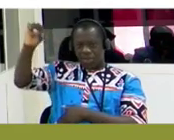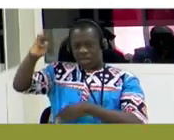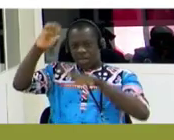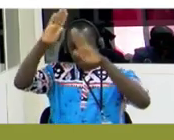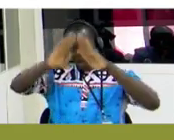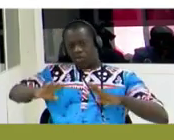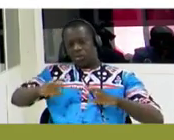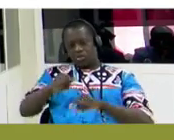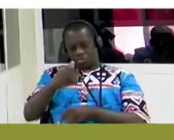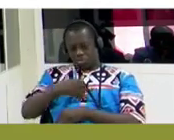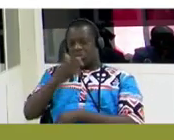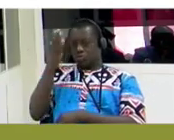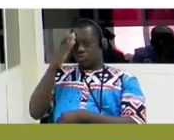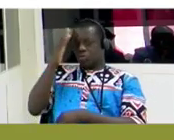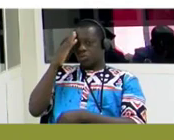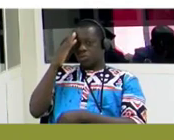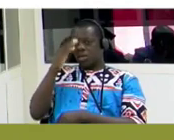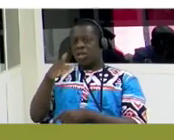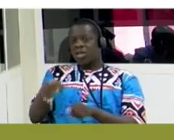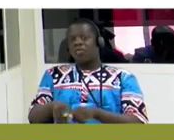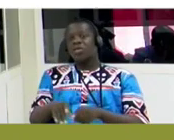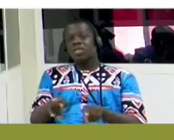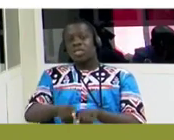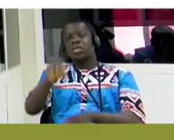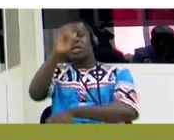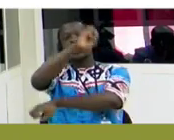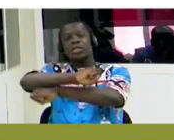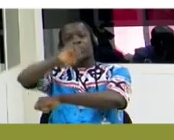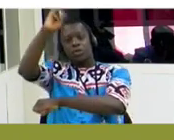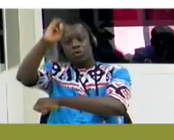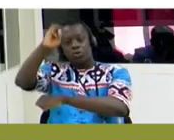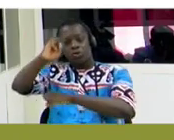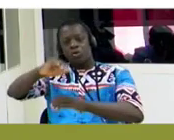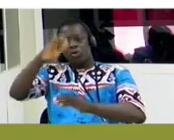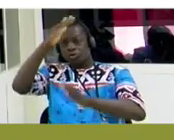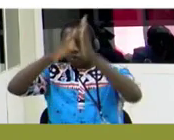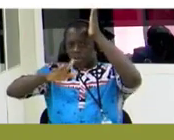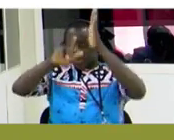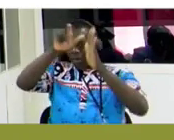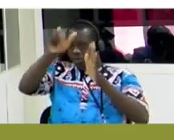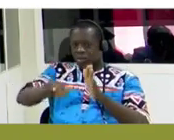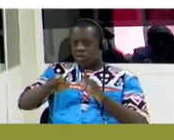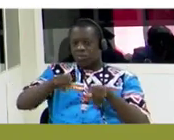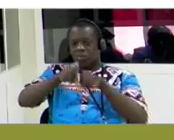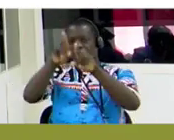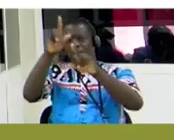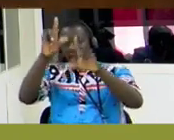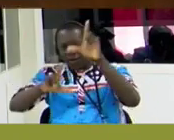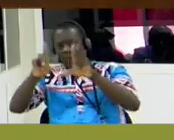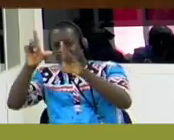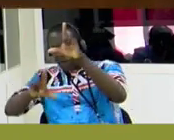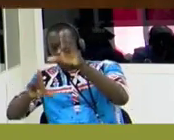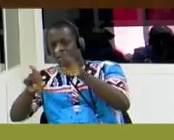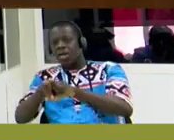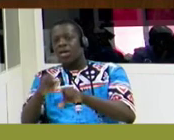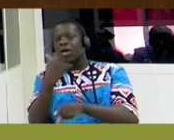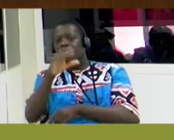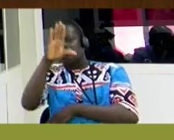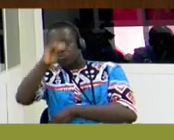big soldiers, with ranks, they will not be ordered to do something, they said. No. But the problem you